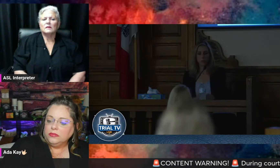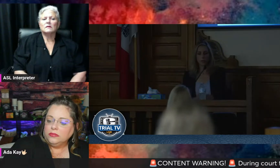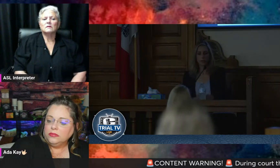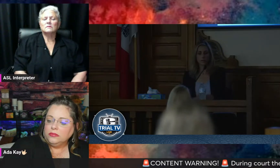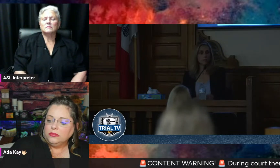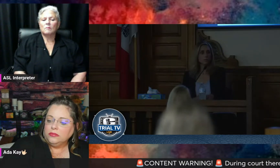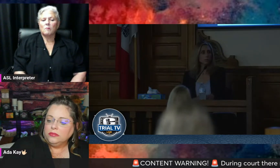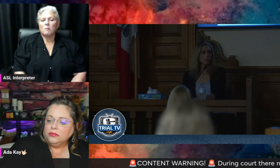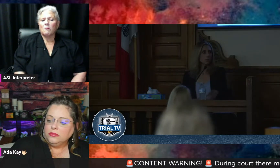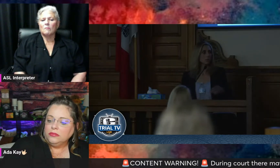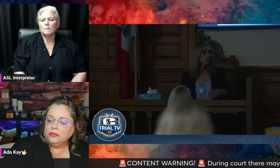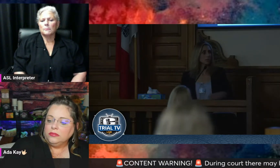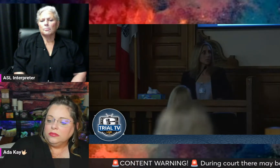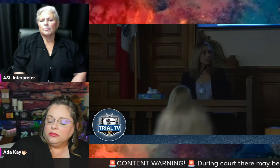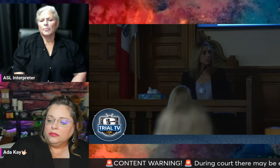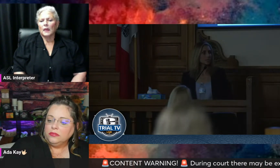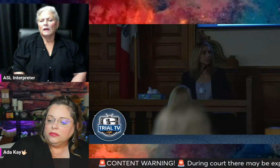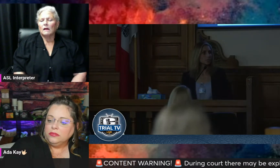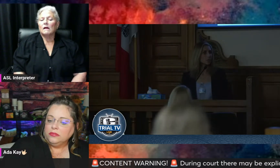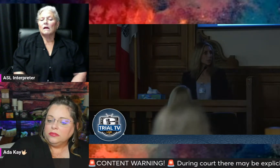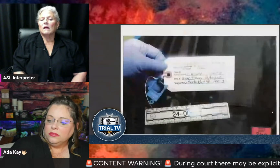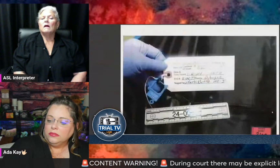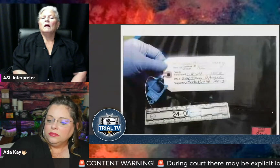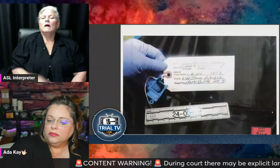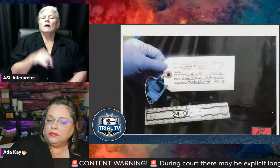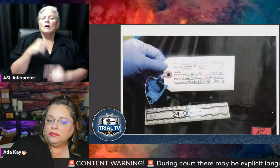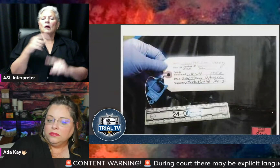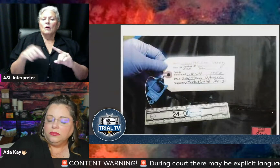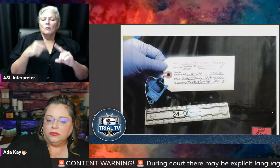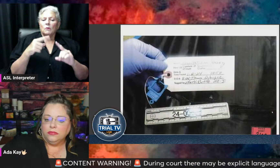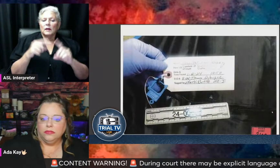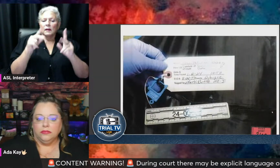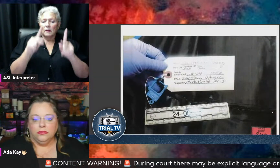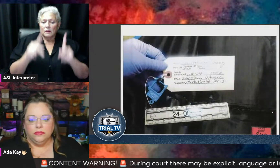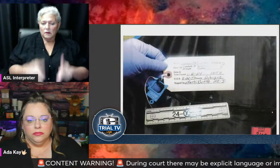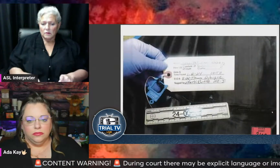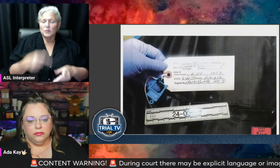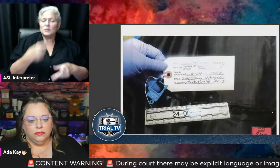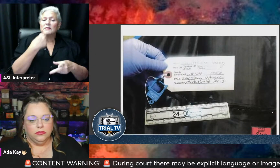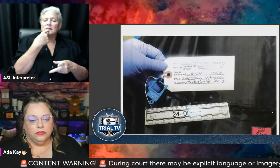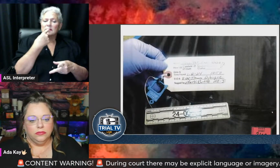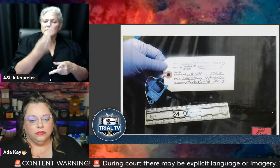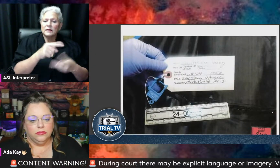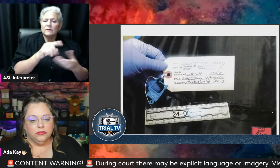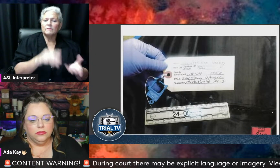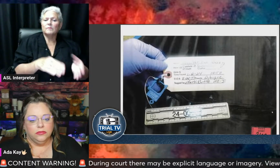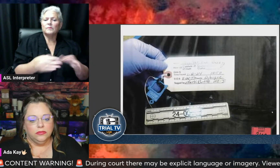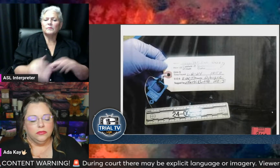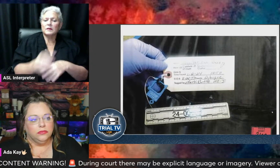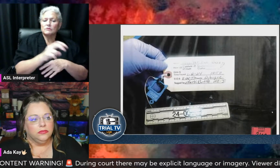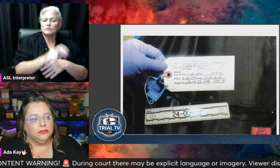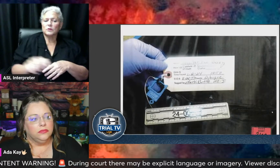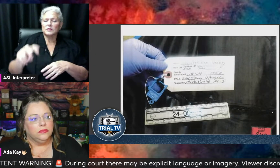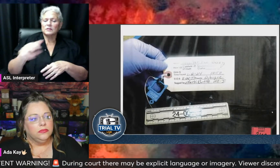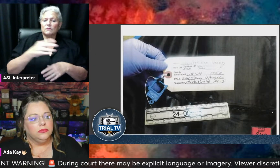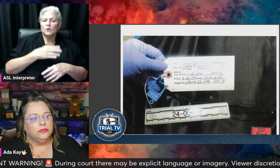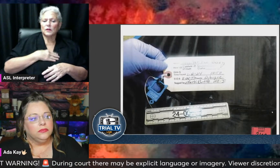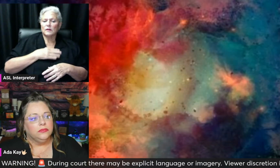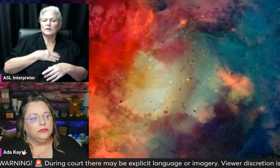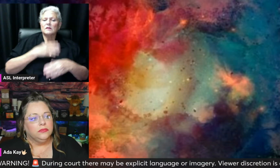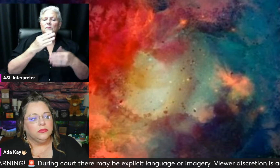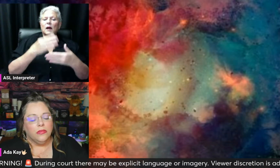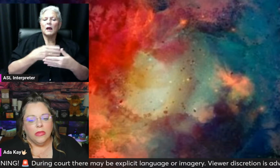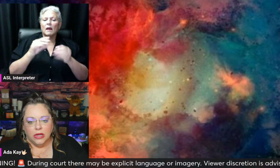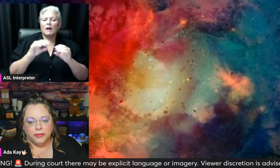So when an individual is declared deceased and is going to be transported to my office for an autopsy, they're placed in a body